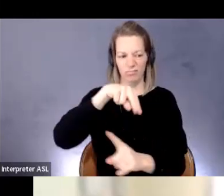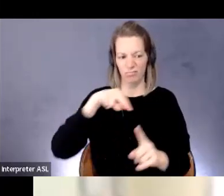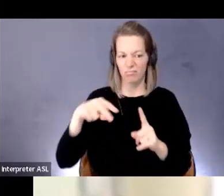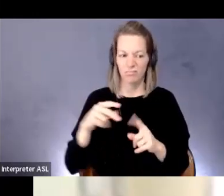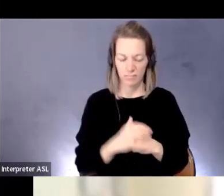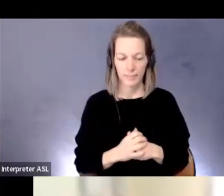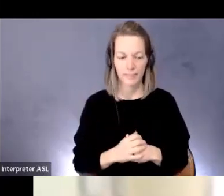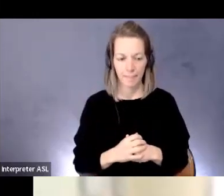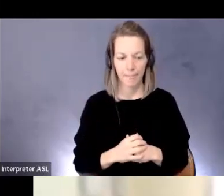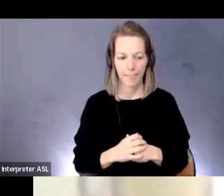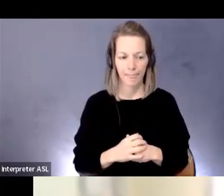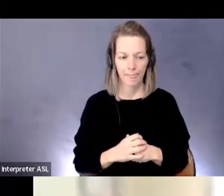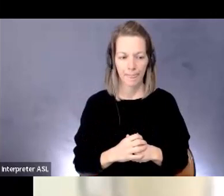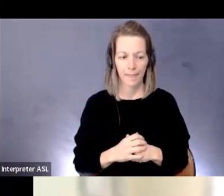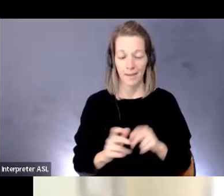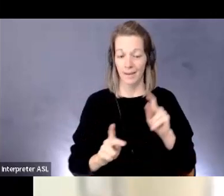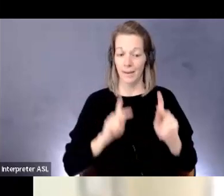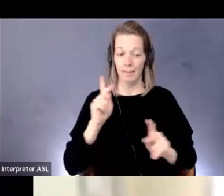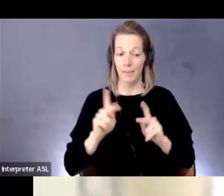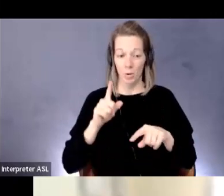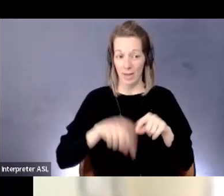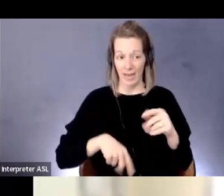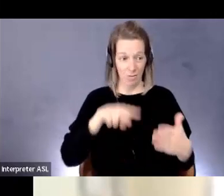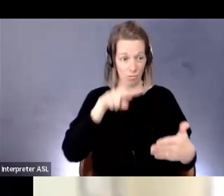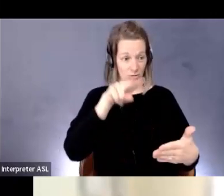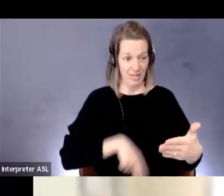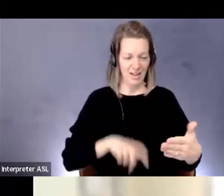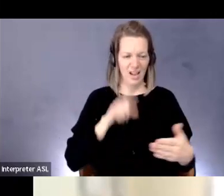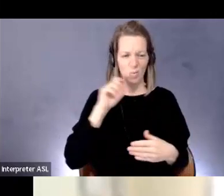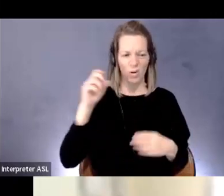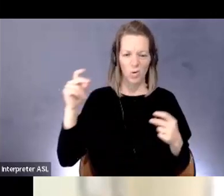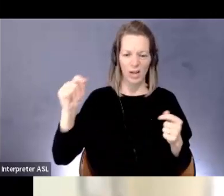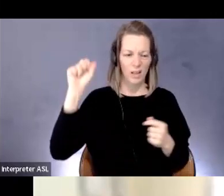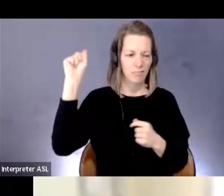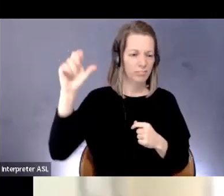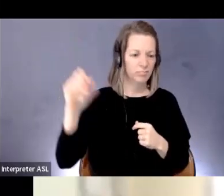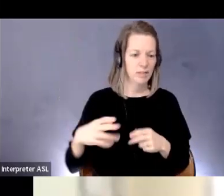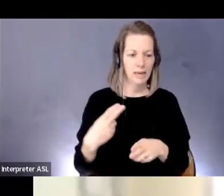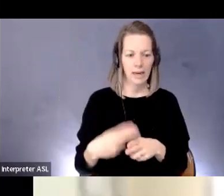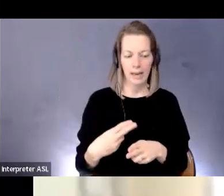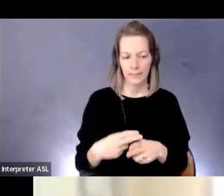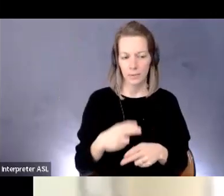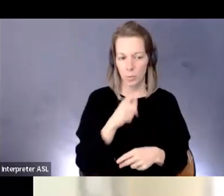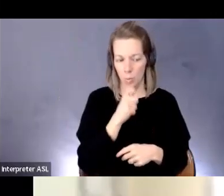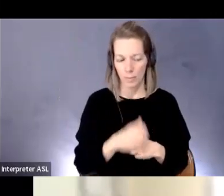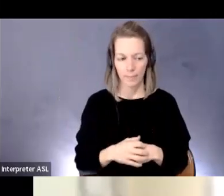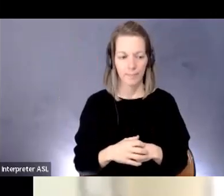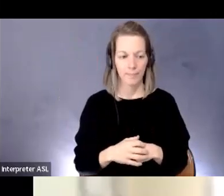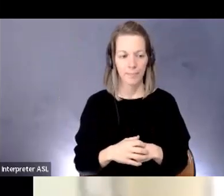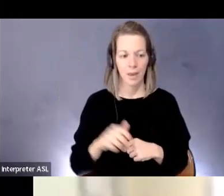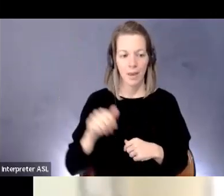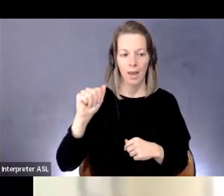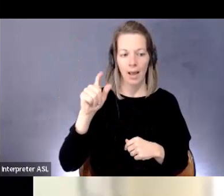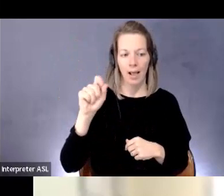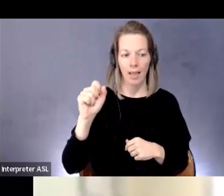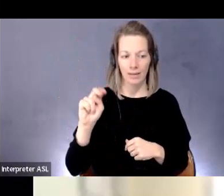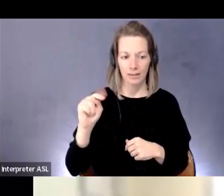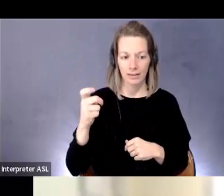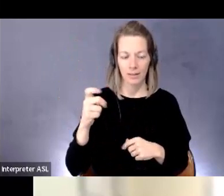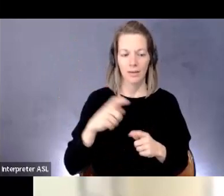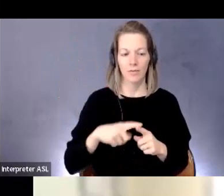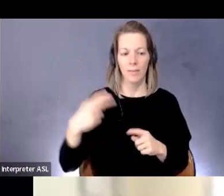population. For people who cannot see the slides, I will quickly read their names and affiliations. Alex Bernardi